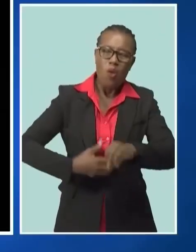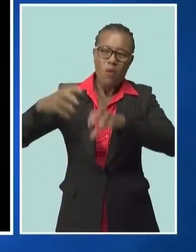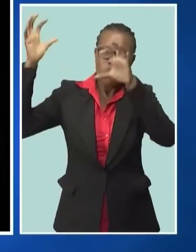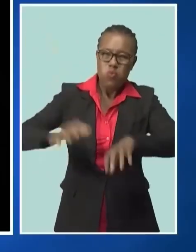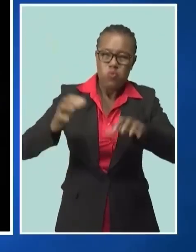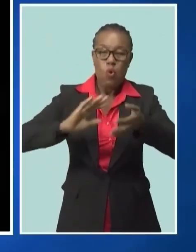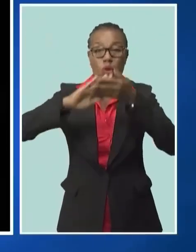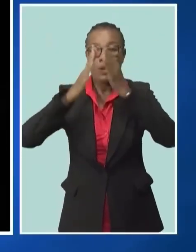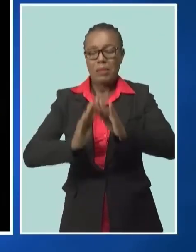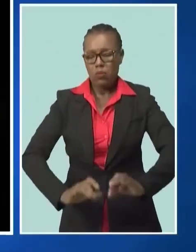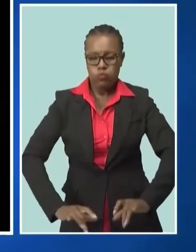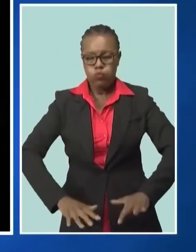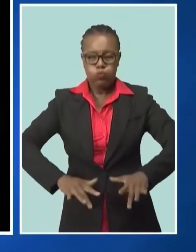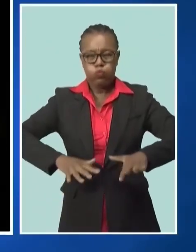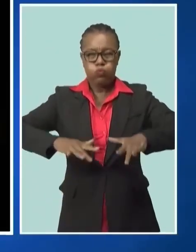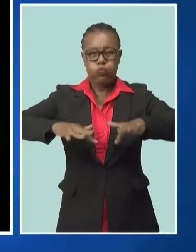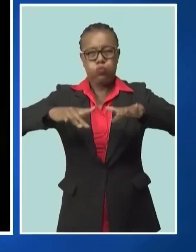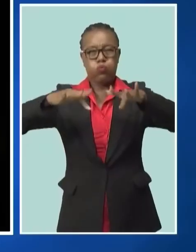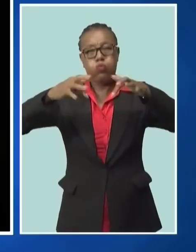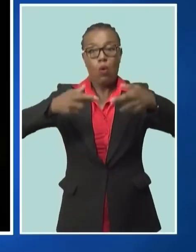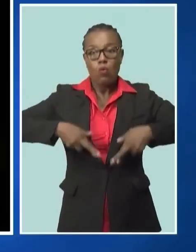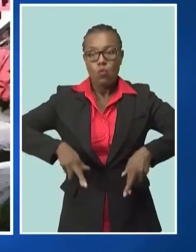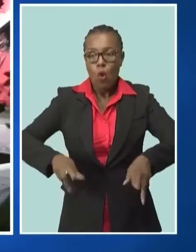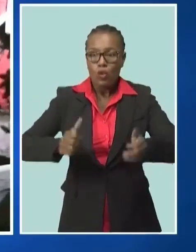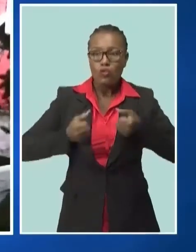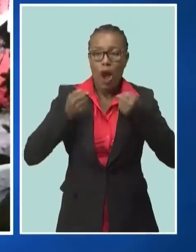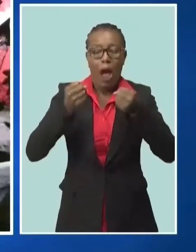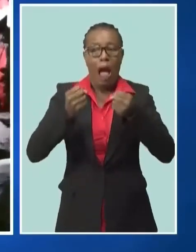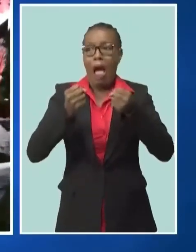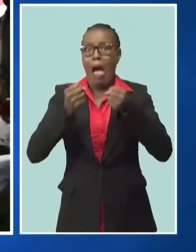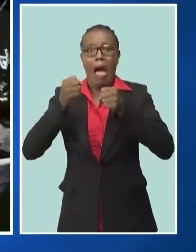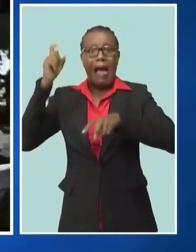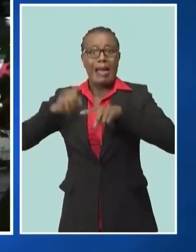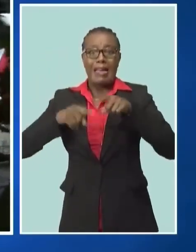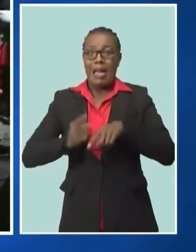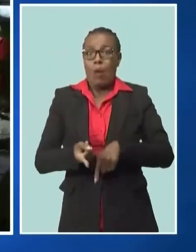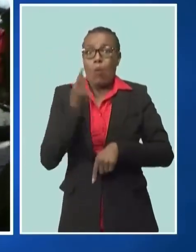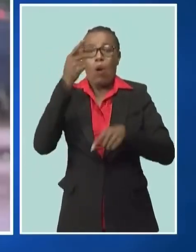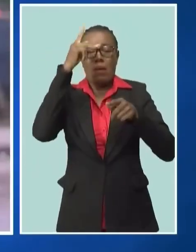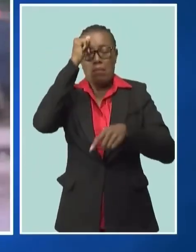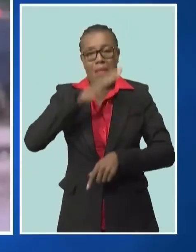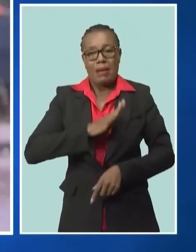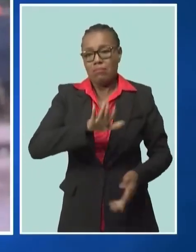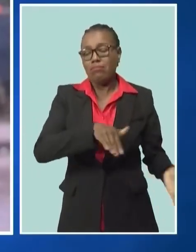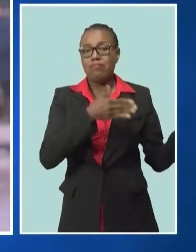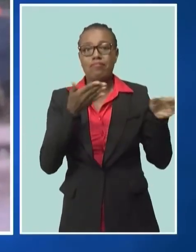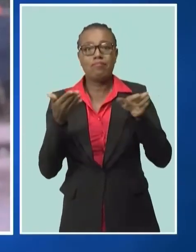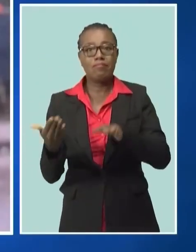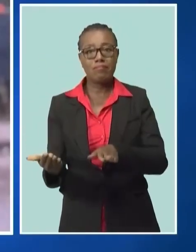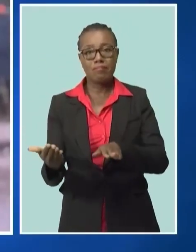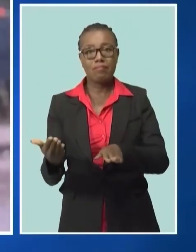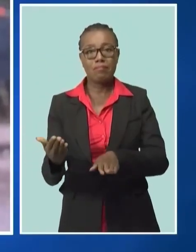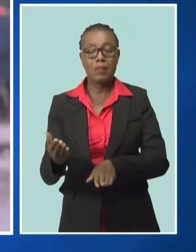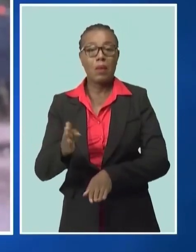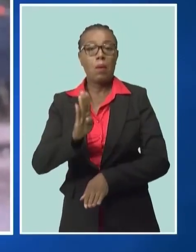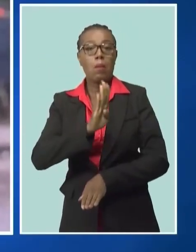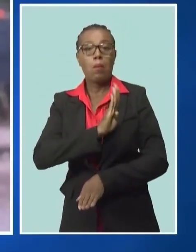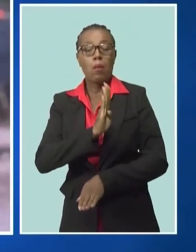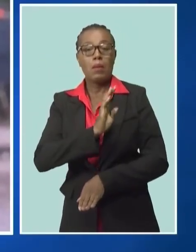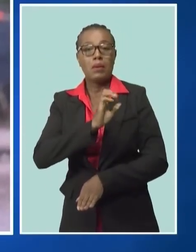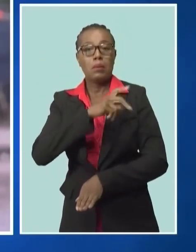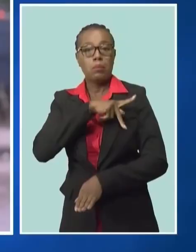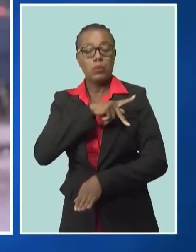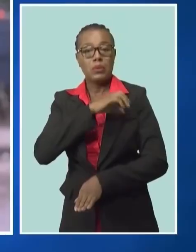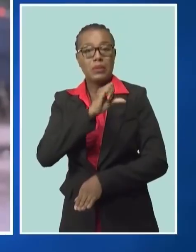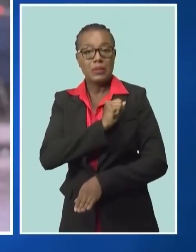communities, rendering multiple roads impassable, and claiming the life of one man. The Barbados Police Service has